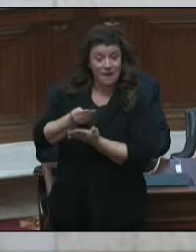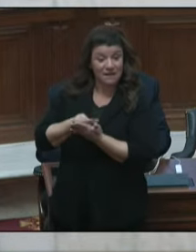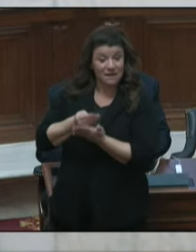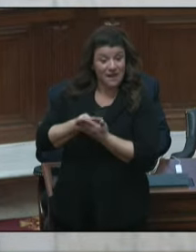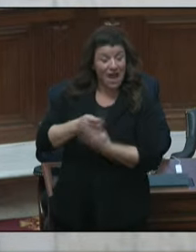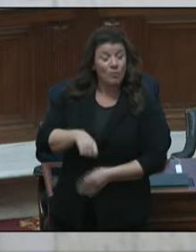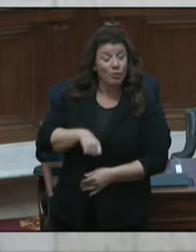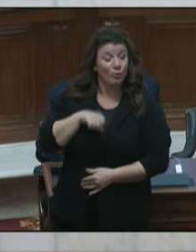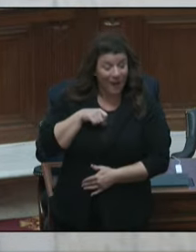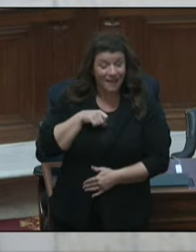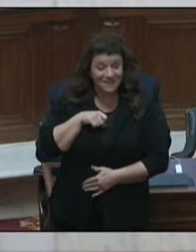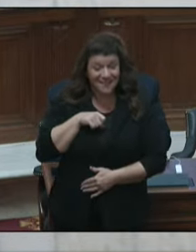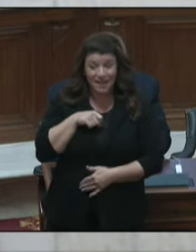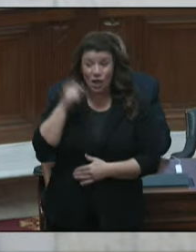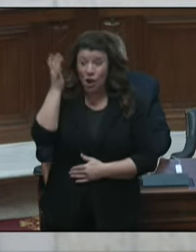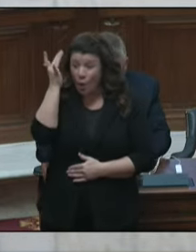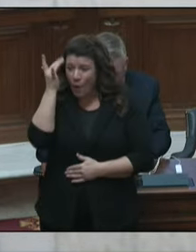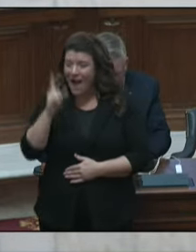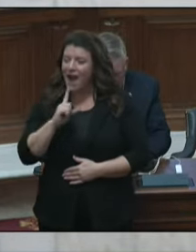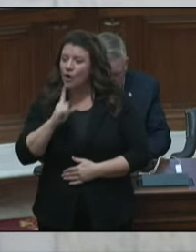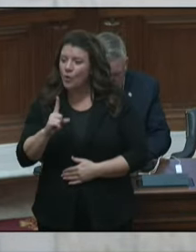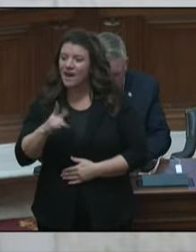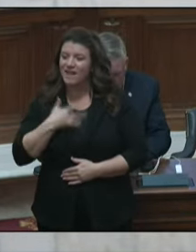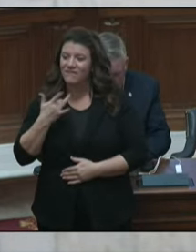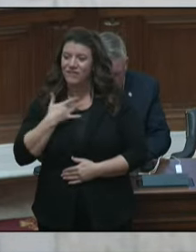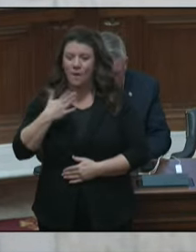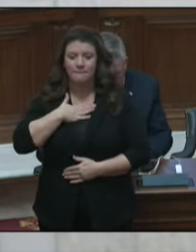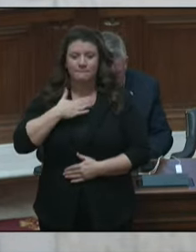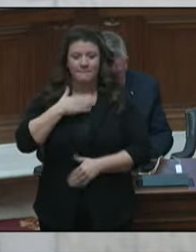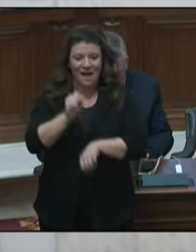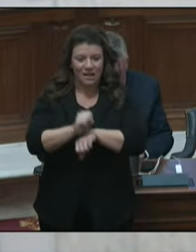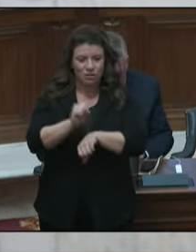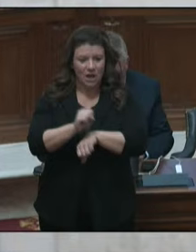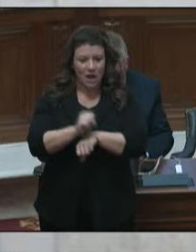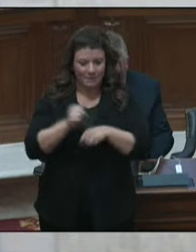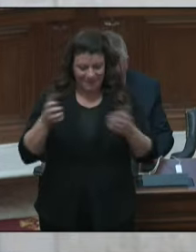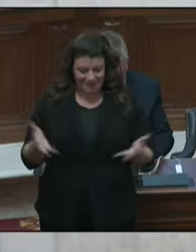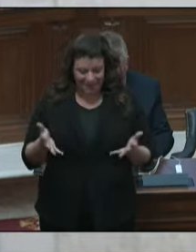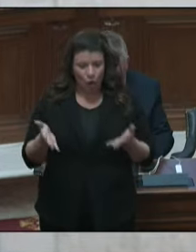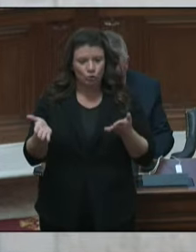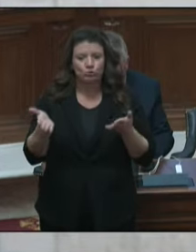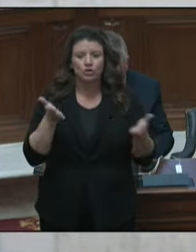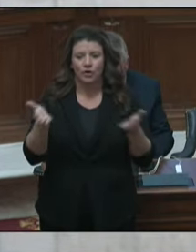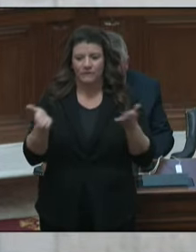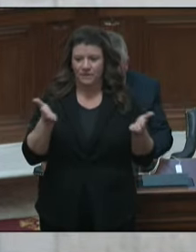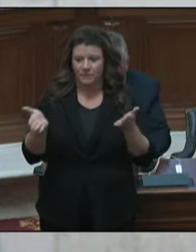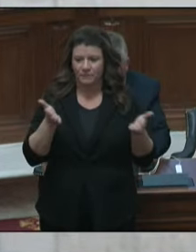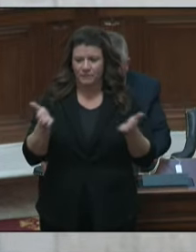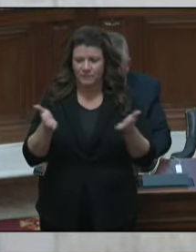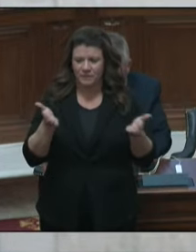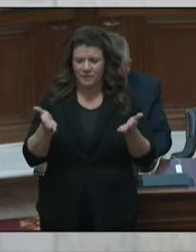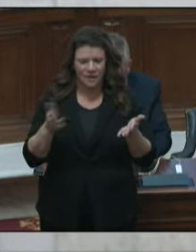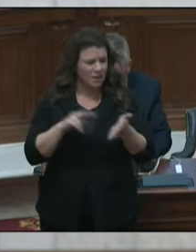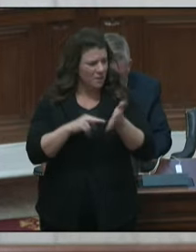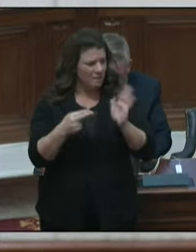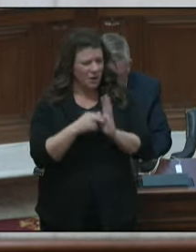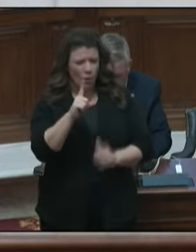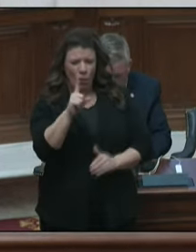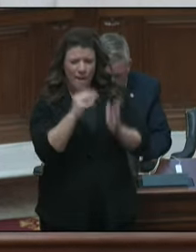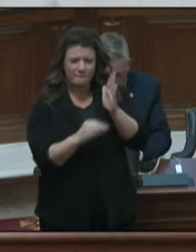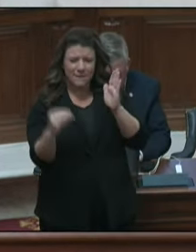proudly because I really think that I'm here to serve. Now, just think about it. Well, what is 1 million